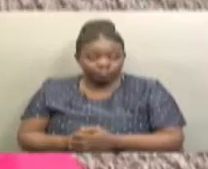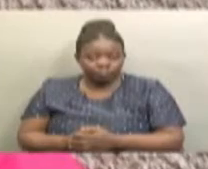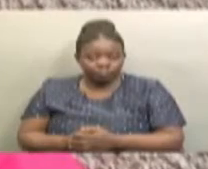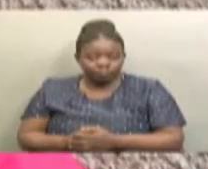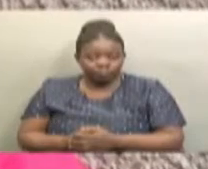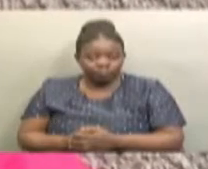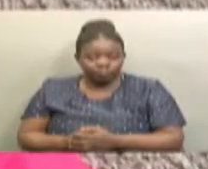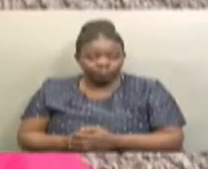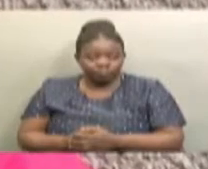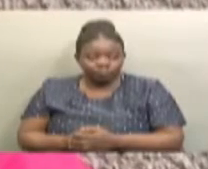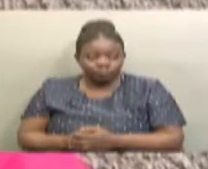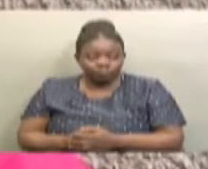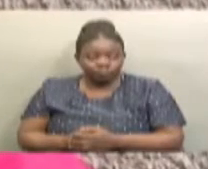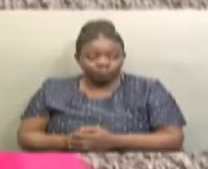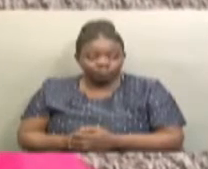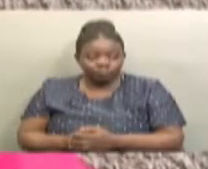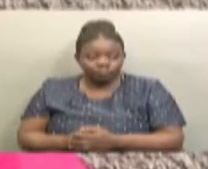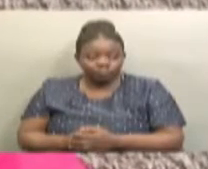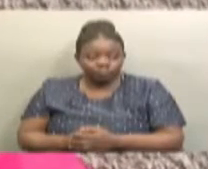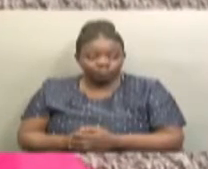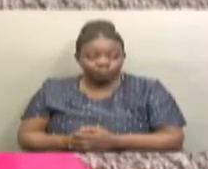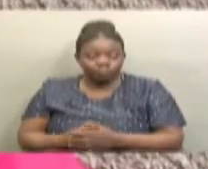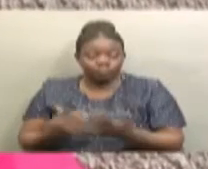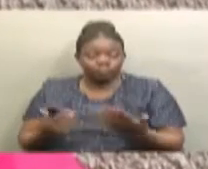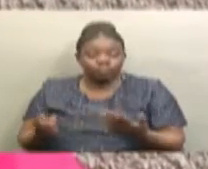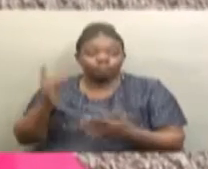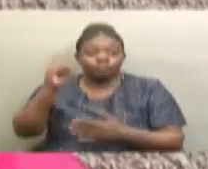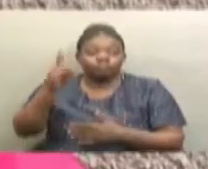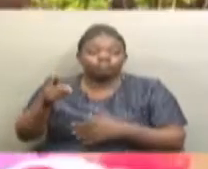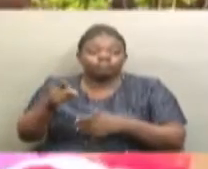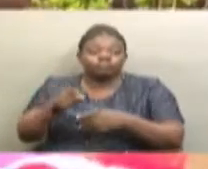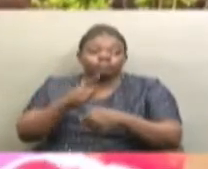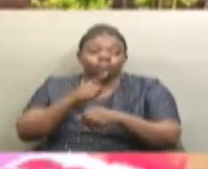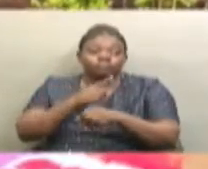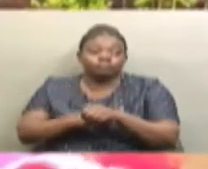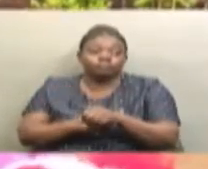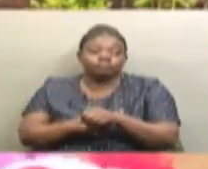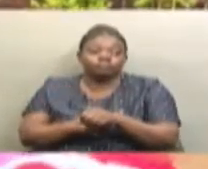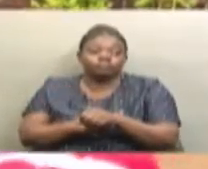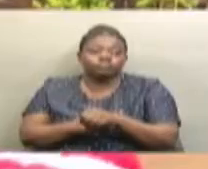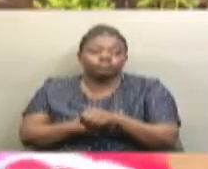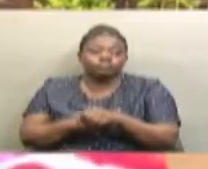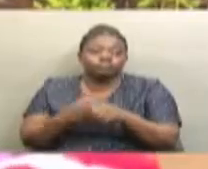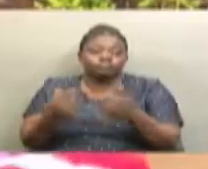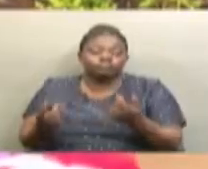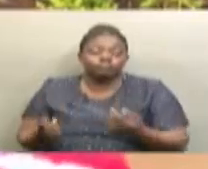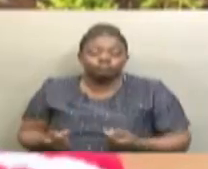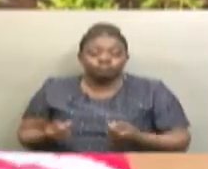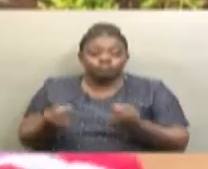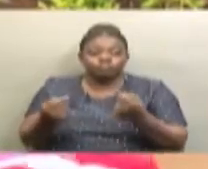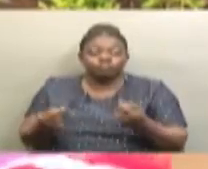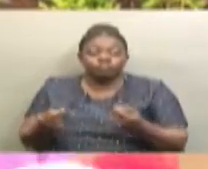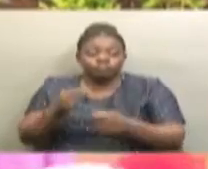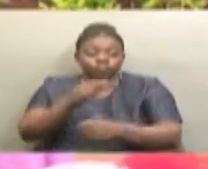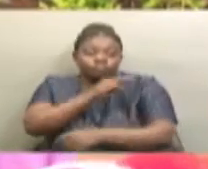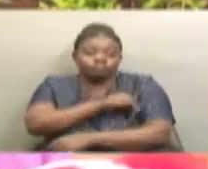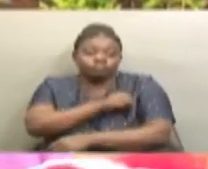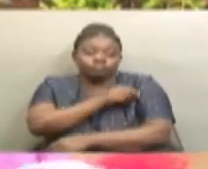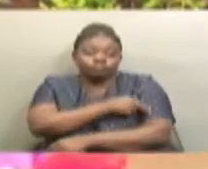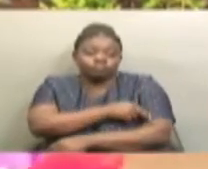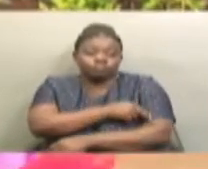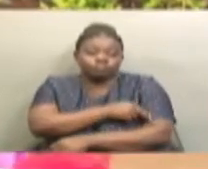e Mateete kiwanvu, okutuuka e Kitaasa kiwanvu. Kuba n'okunoonya transport okutwala mu ddwaliro